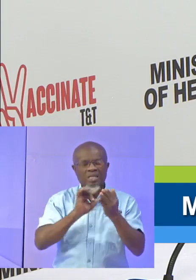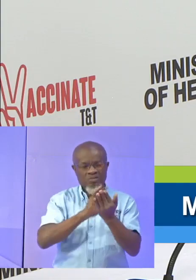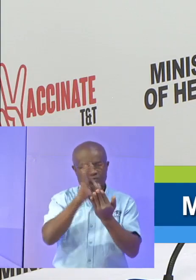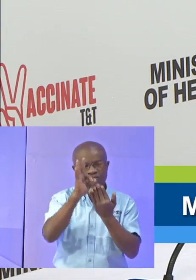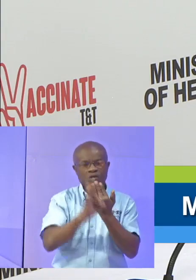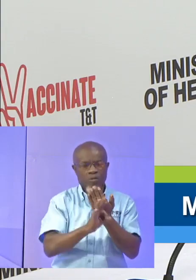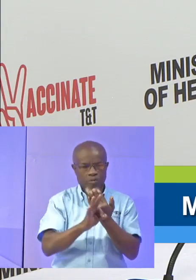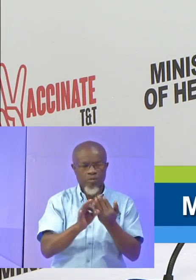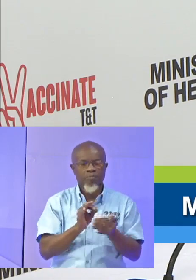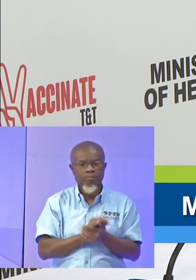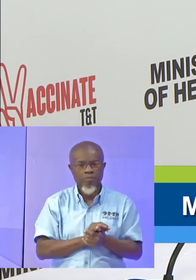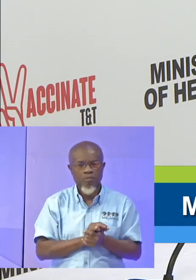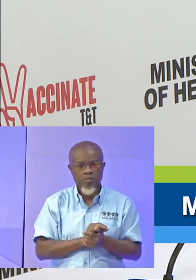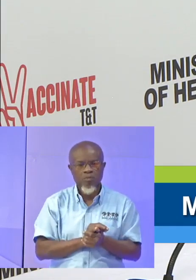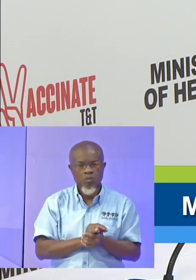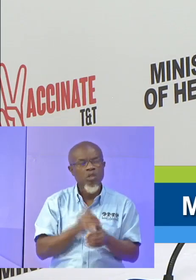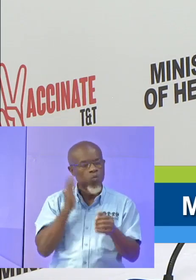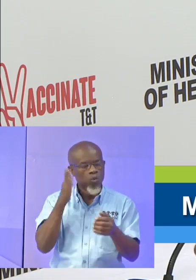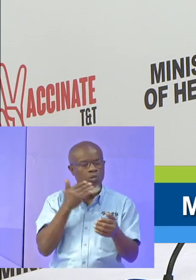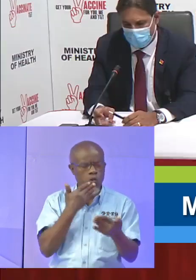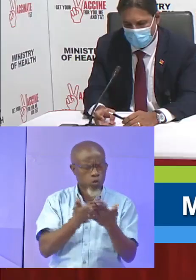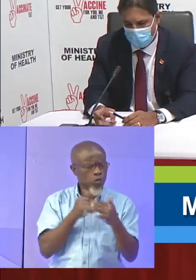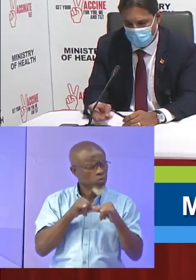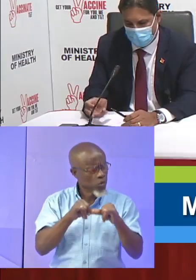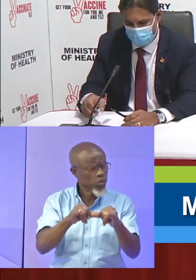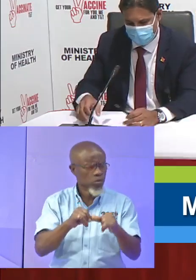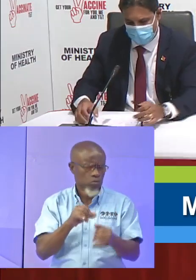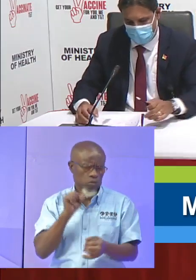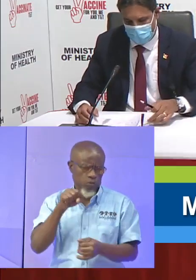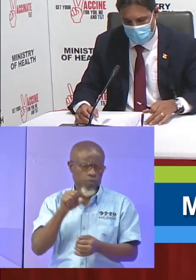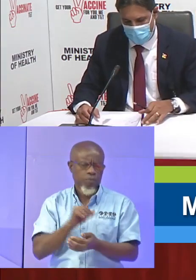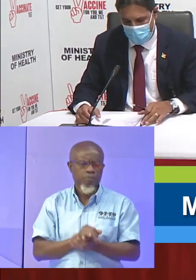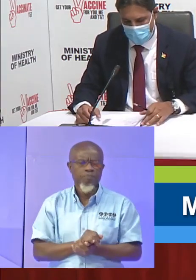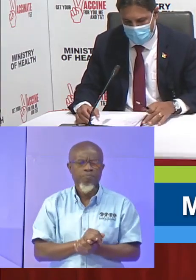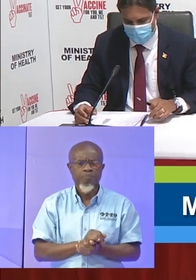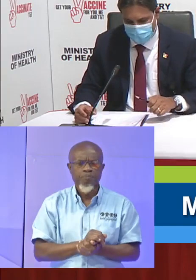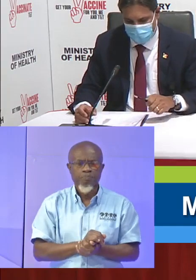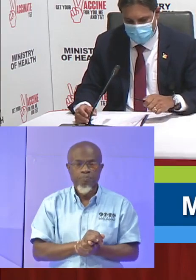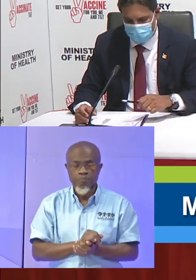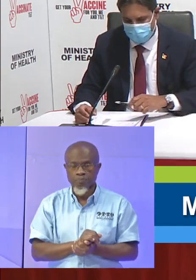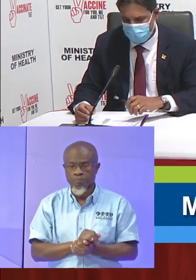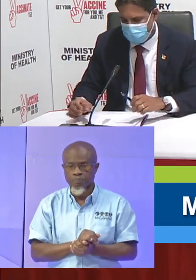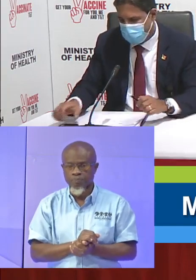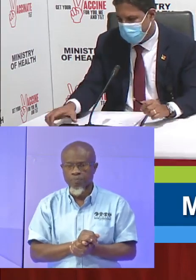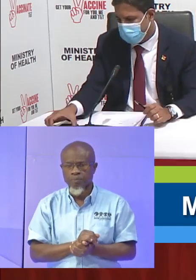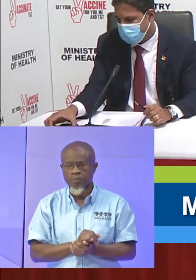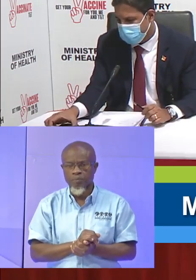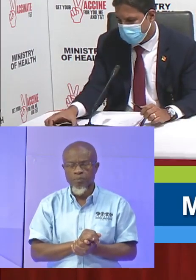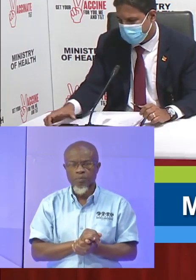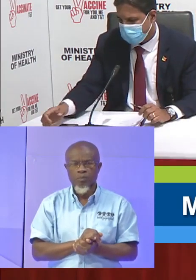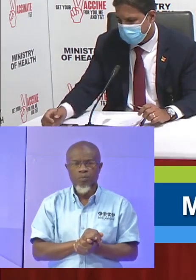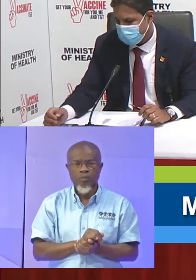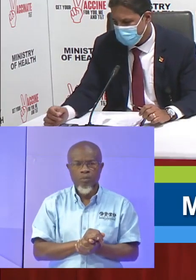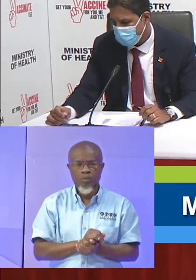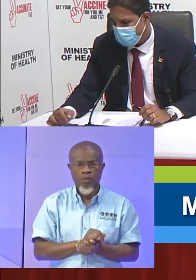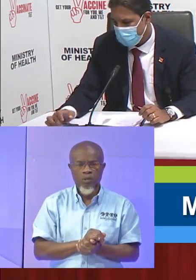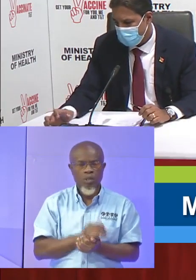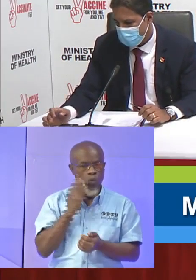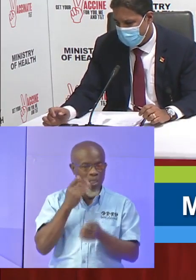until the end of February. Thank you. So I will answer the question on the numbers, and then we go to Dr. Extavor,